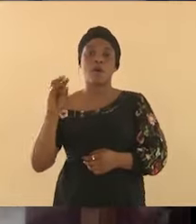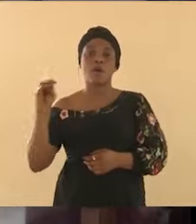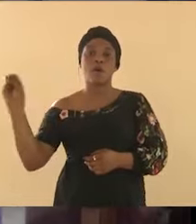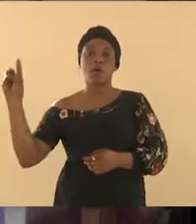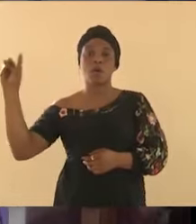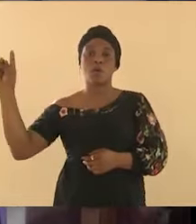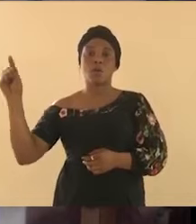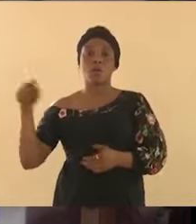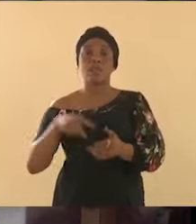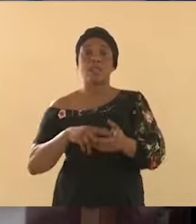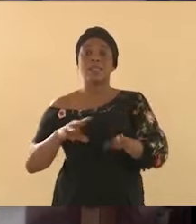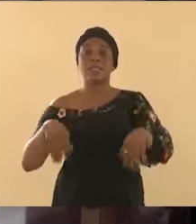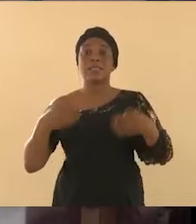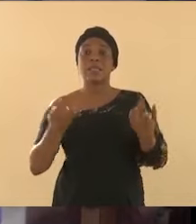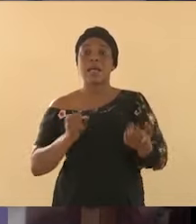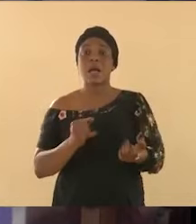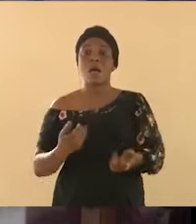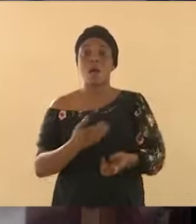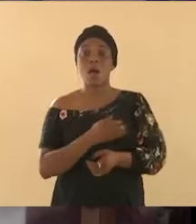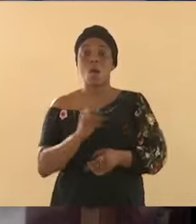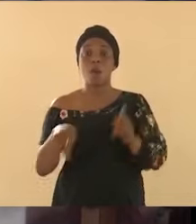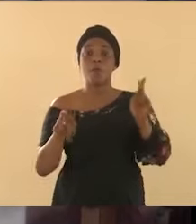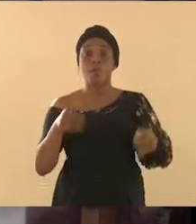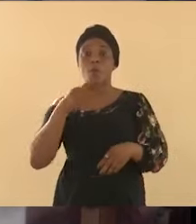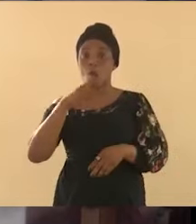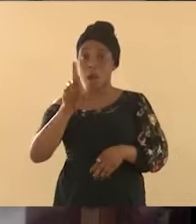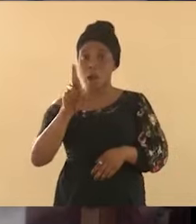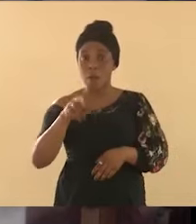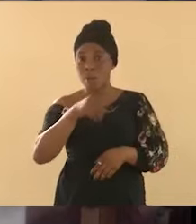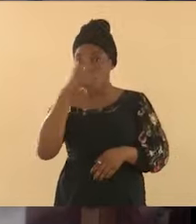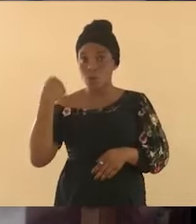And this is where our people are, because